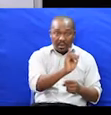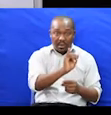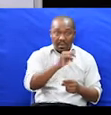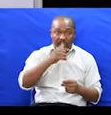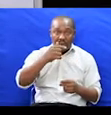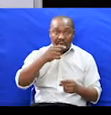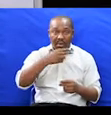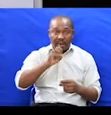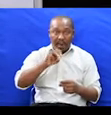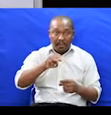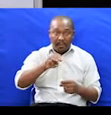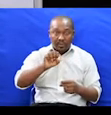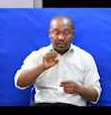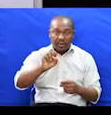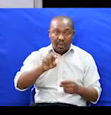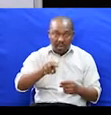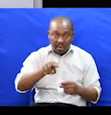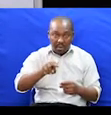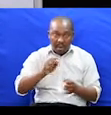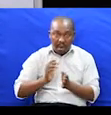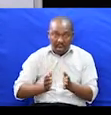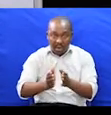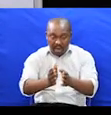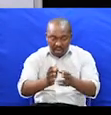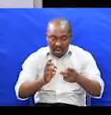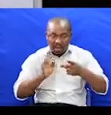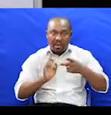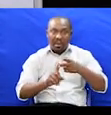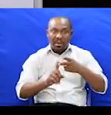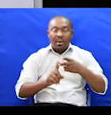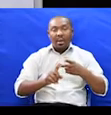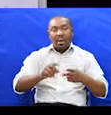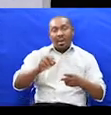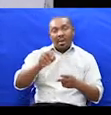model. B, Ernest Rutherford.